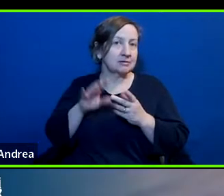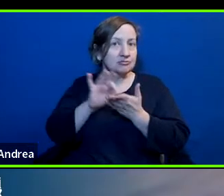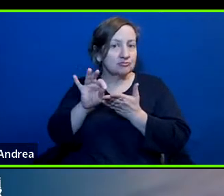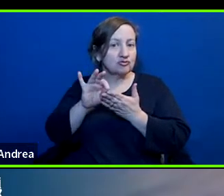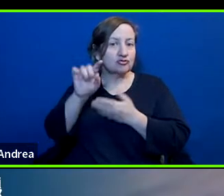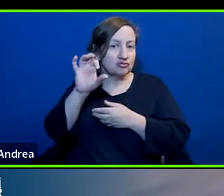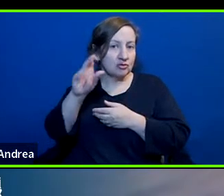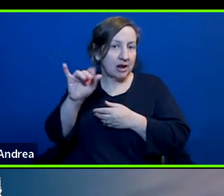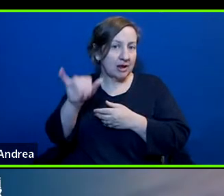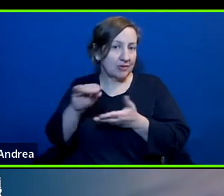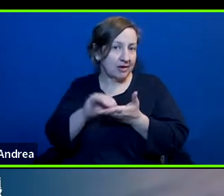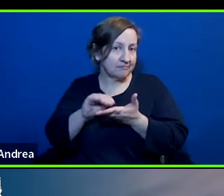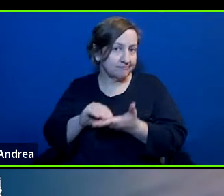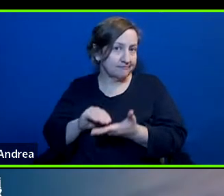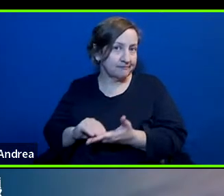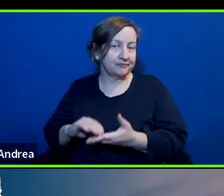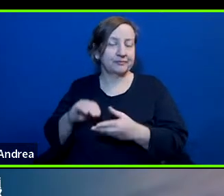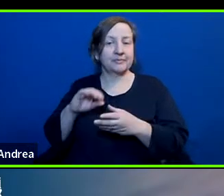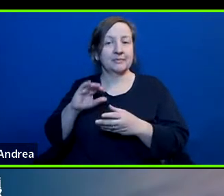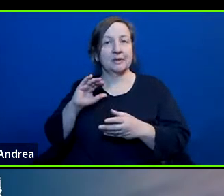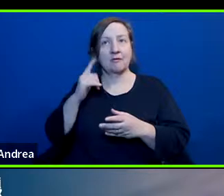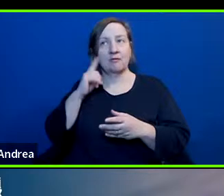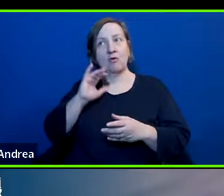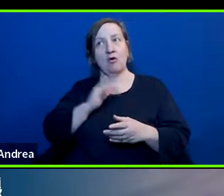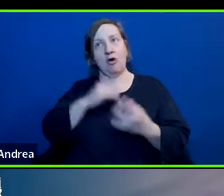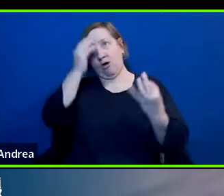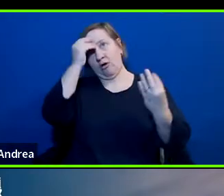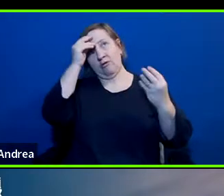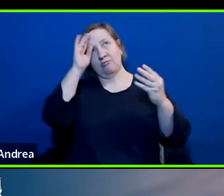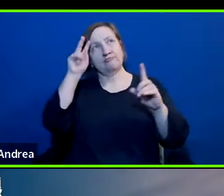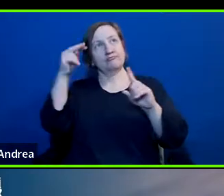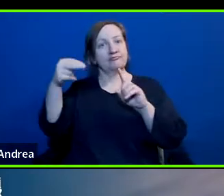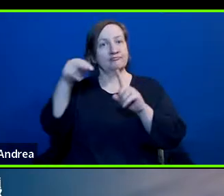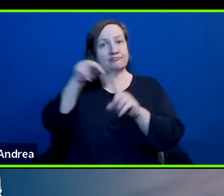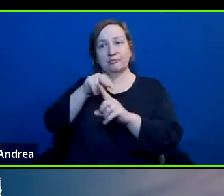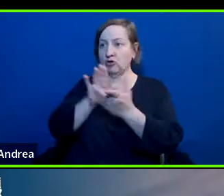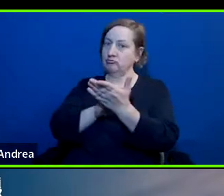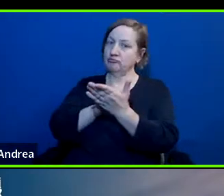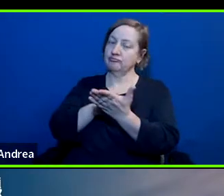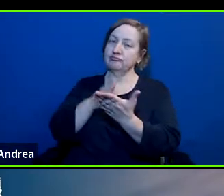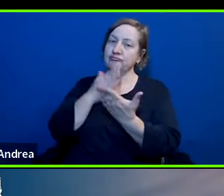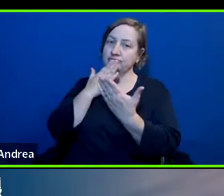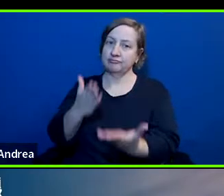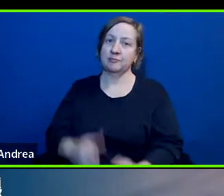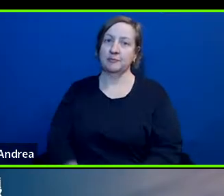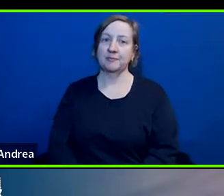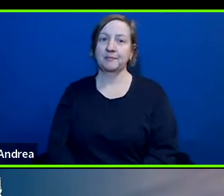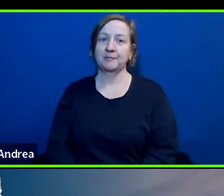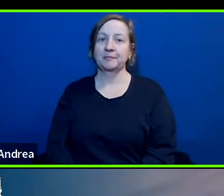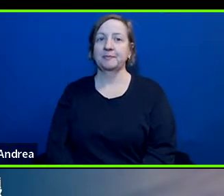tracking in our thinking. So, shout out,